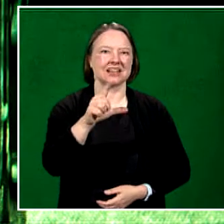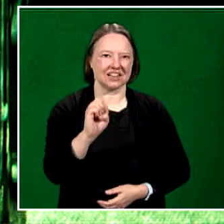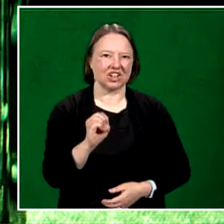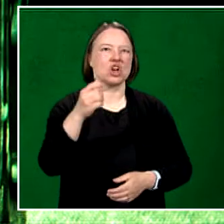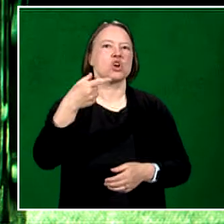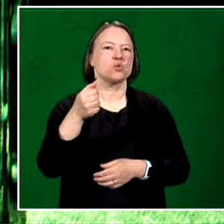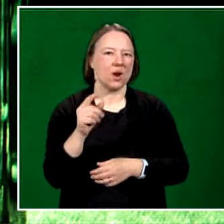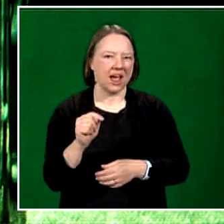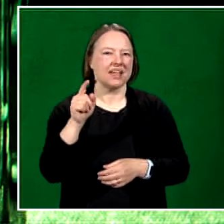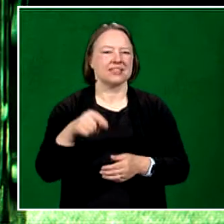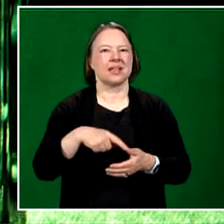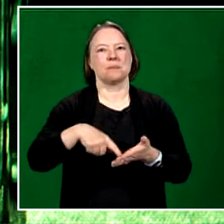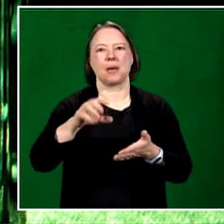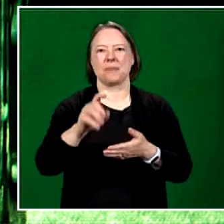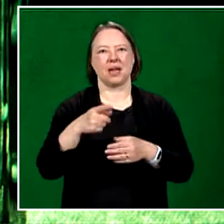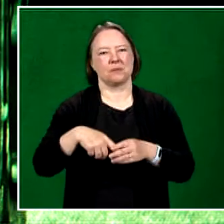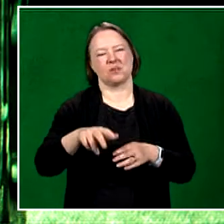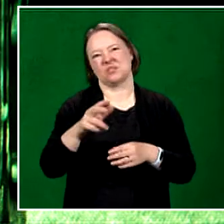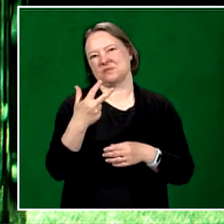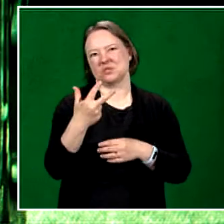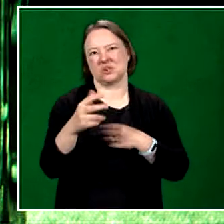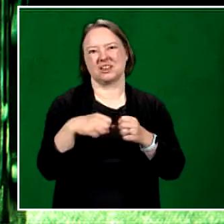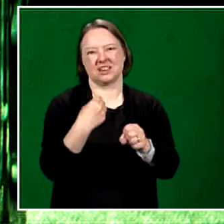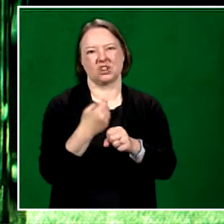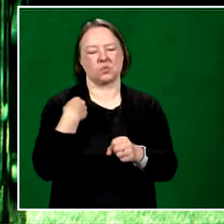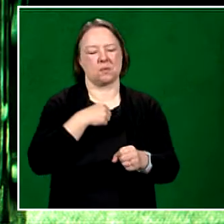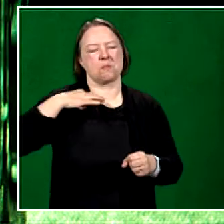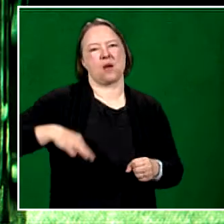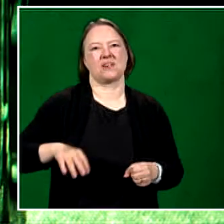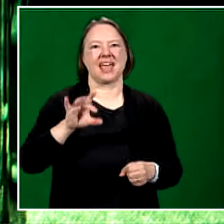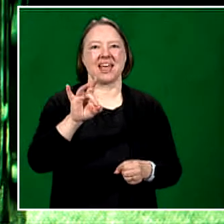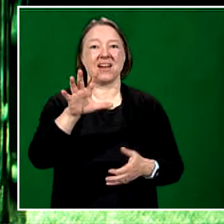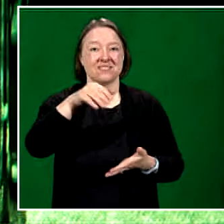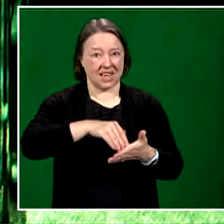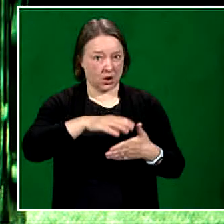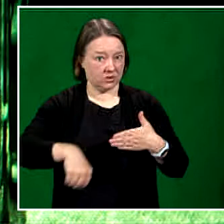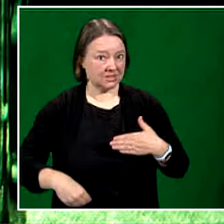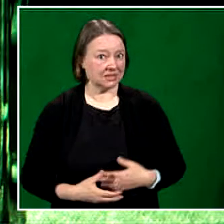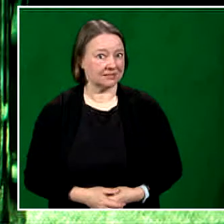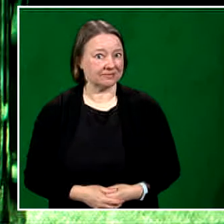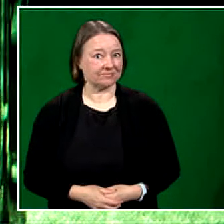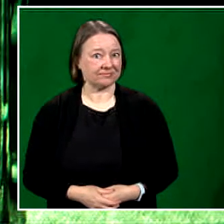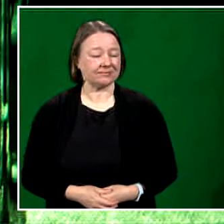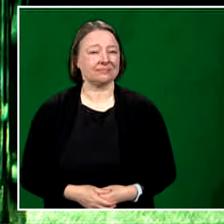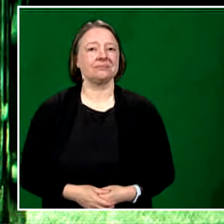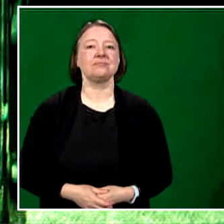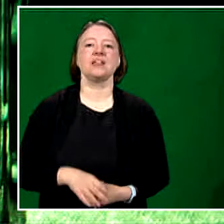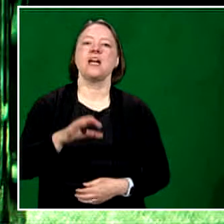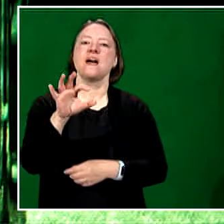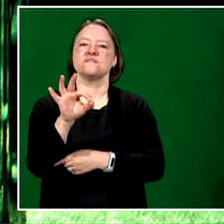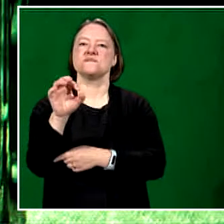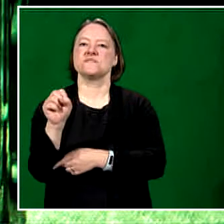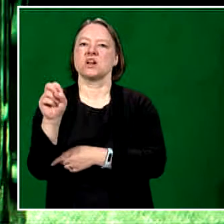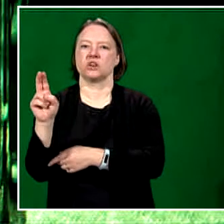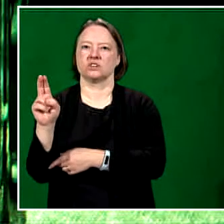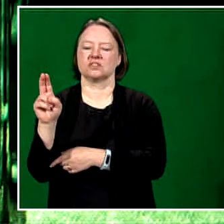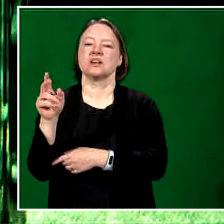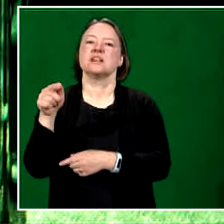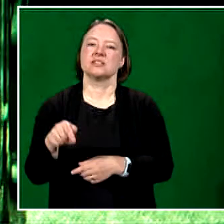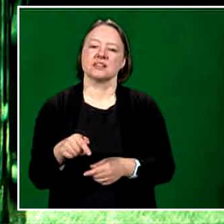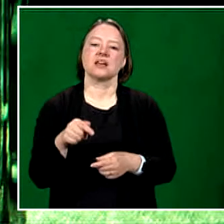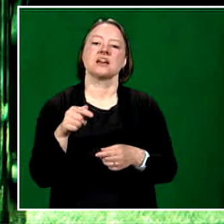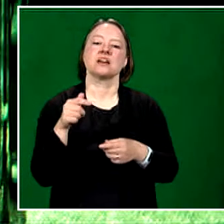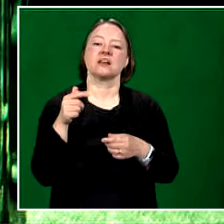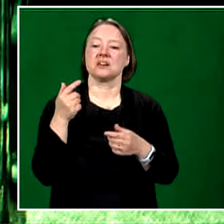at 3 years, where we would be profiting $85,000. At Ferris State University, they're moving